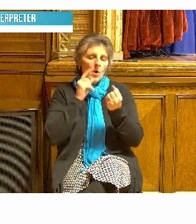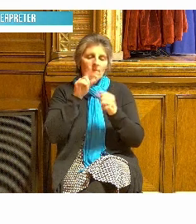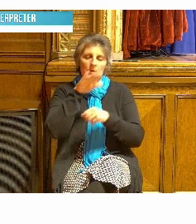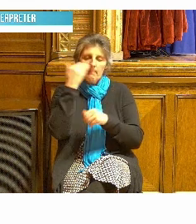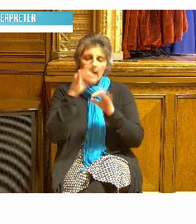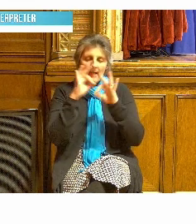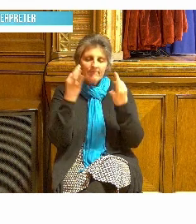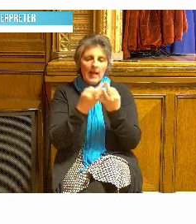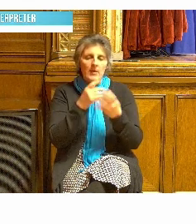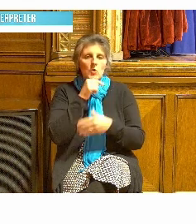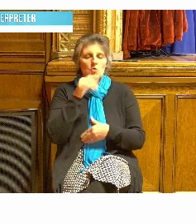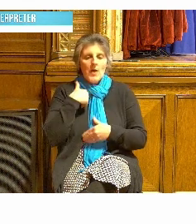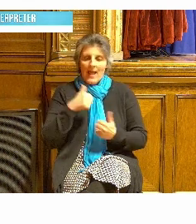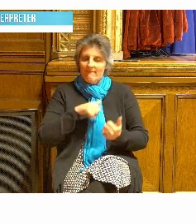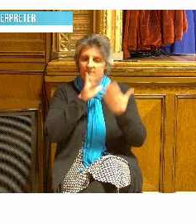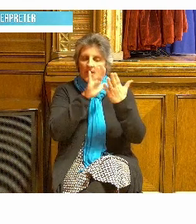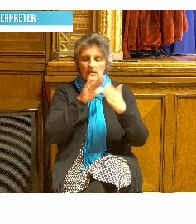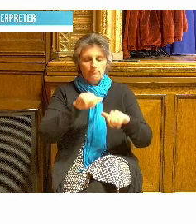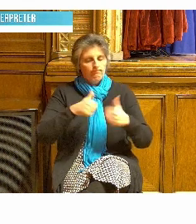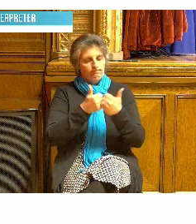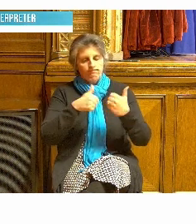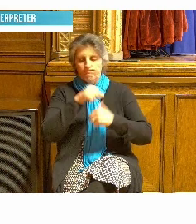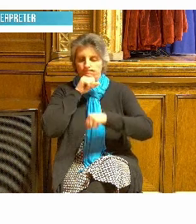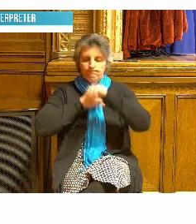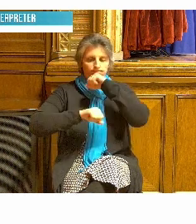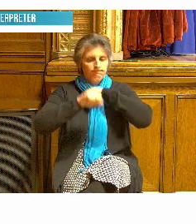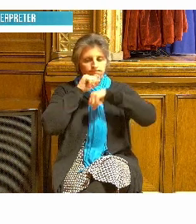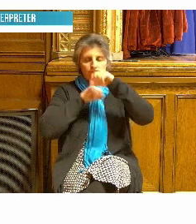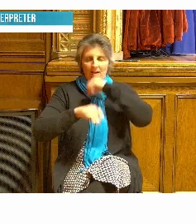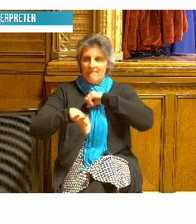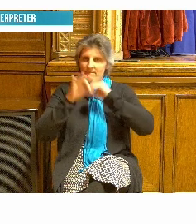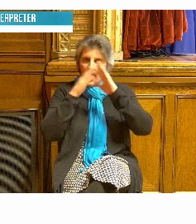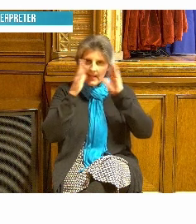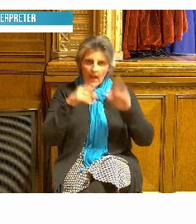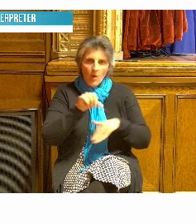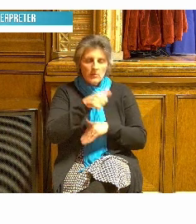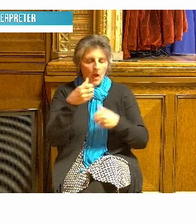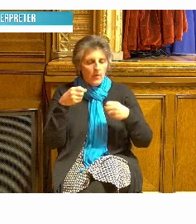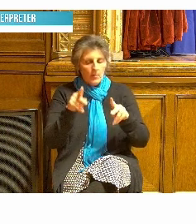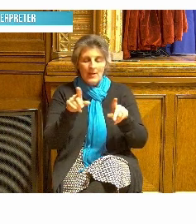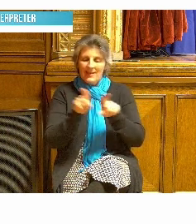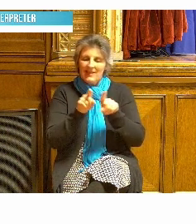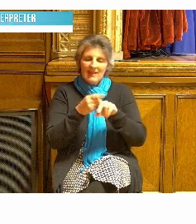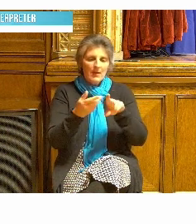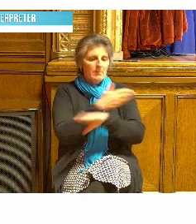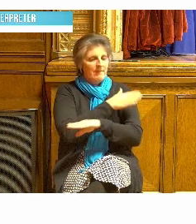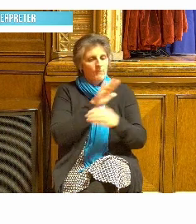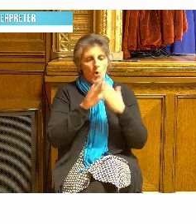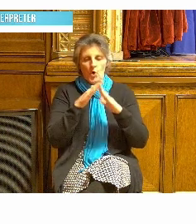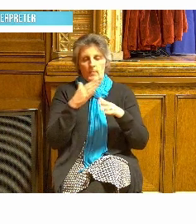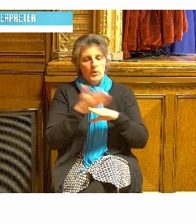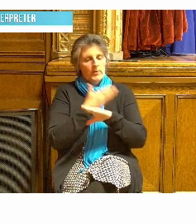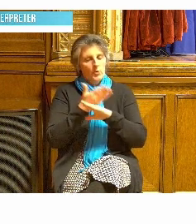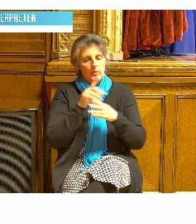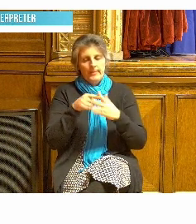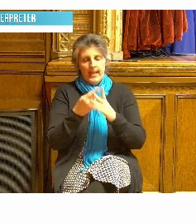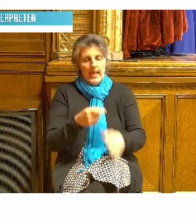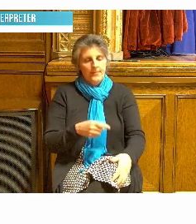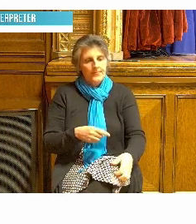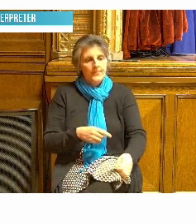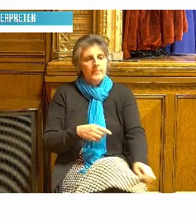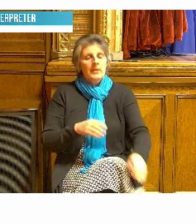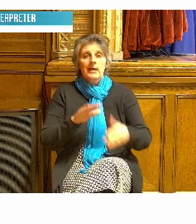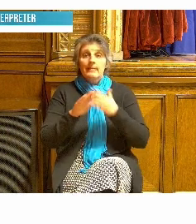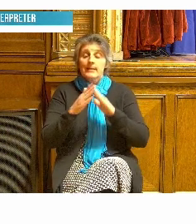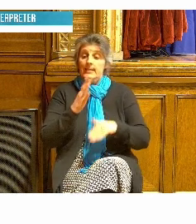families who have faced great difficulty in finding housing and other opportunities even before urban renewal began. The